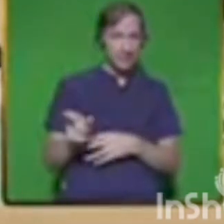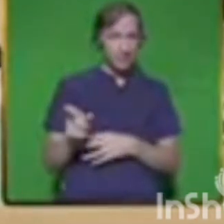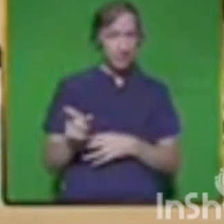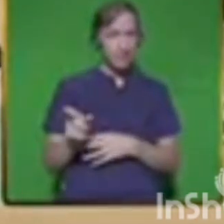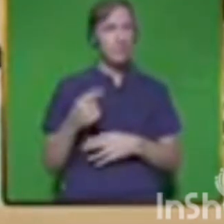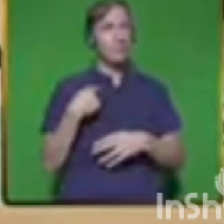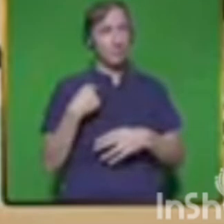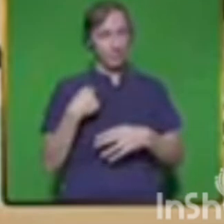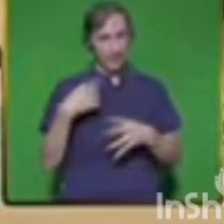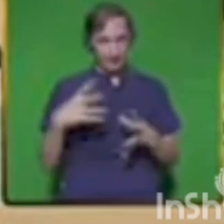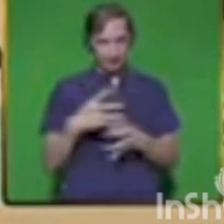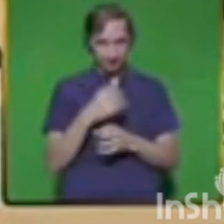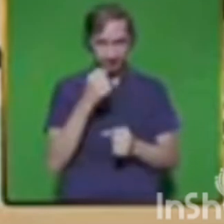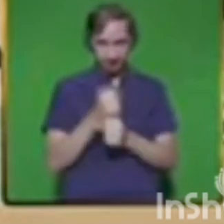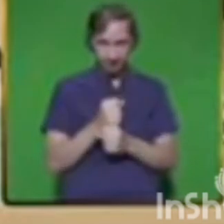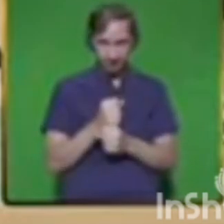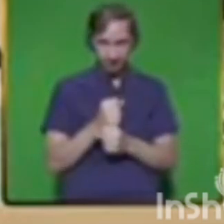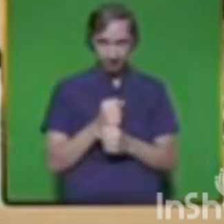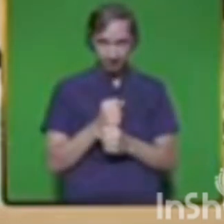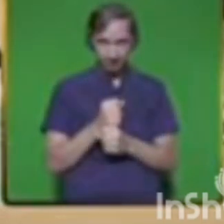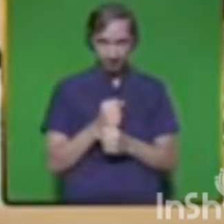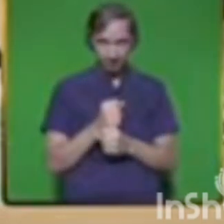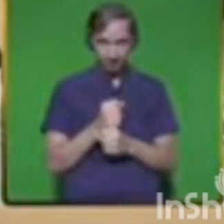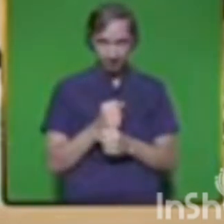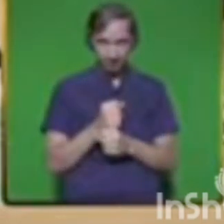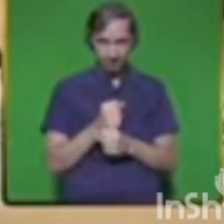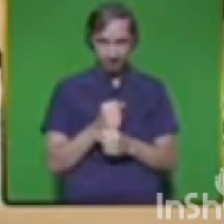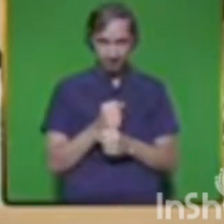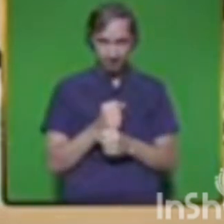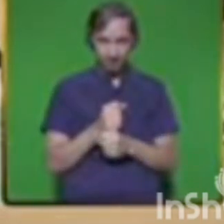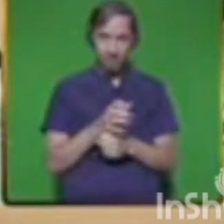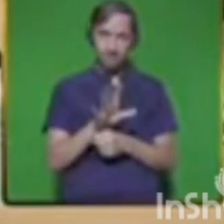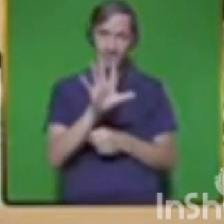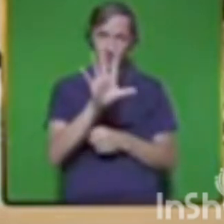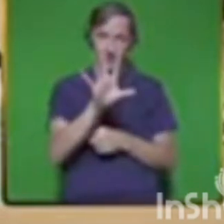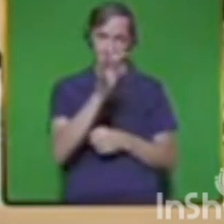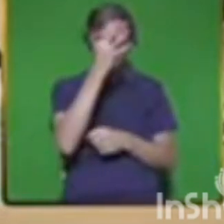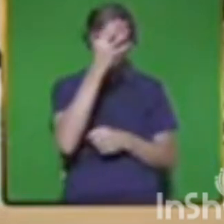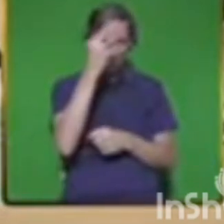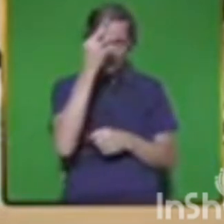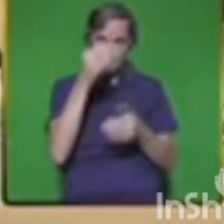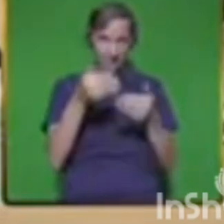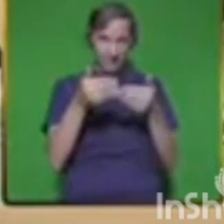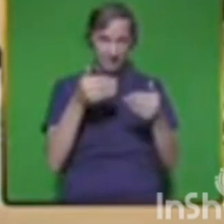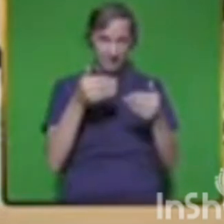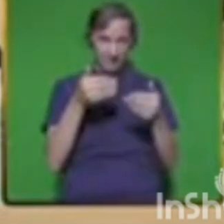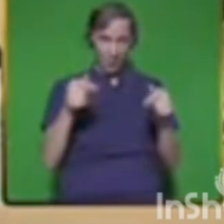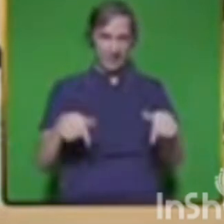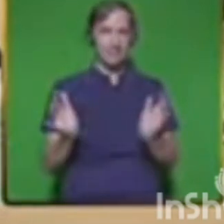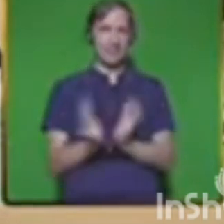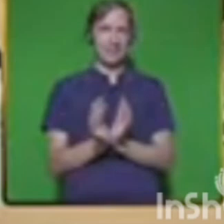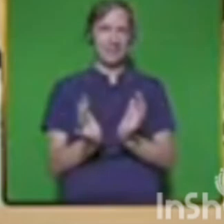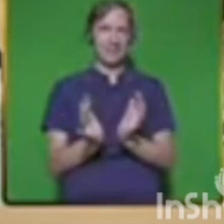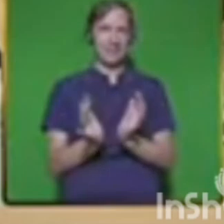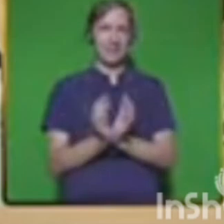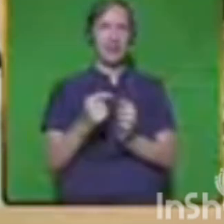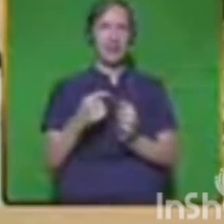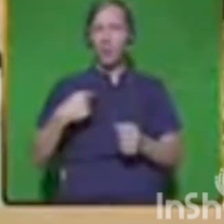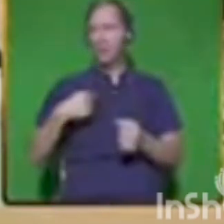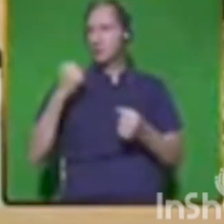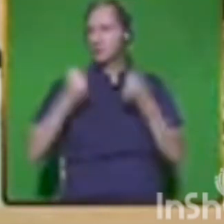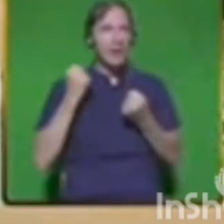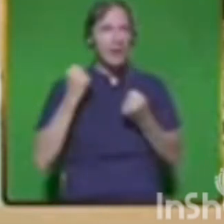want to conclude by saying 5 minutes before this hearing, I was the one running